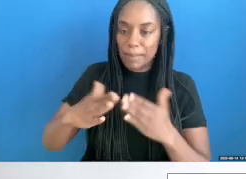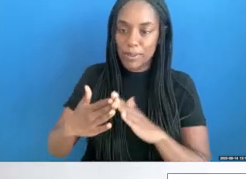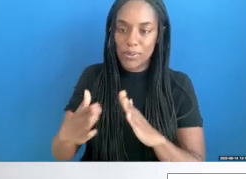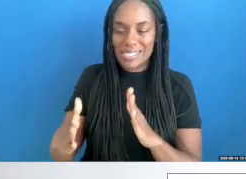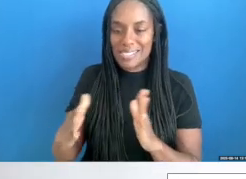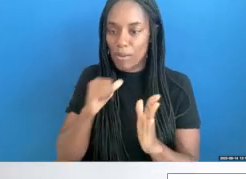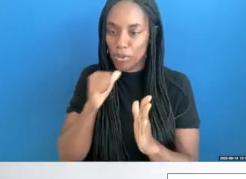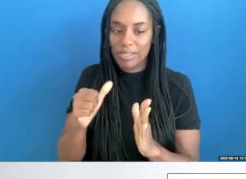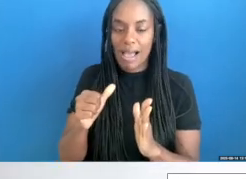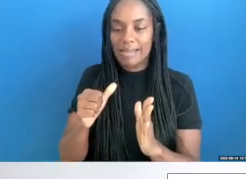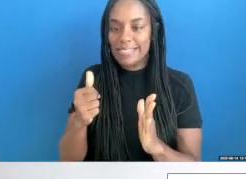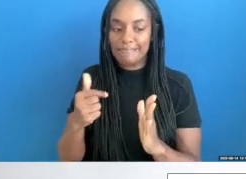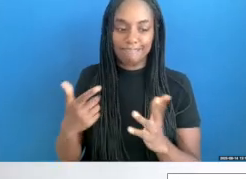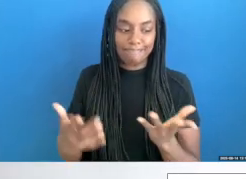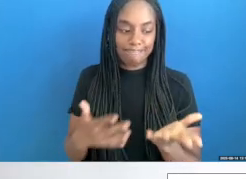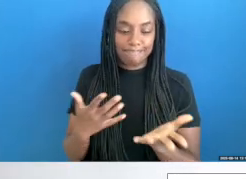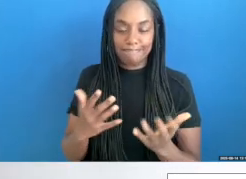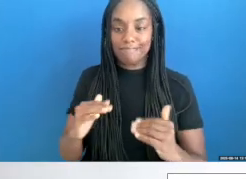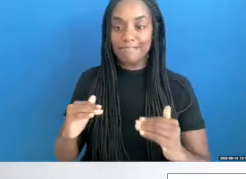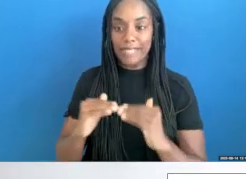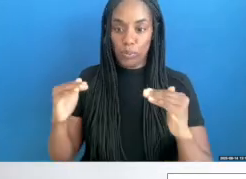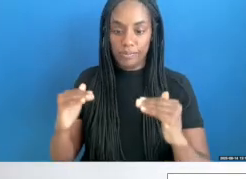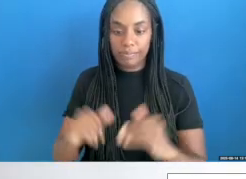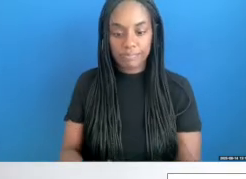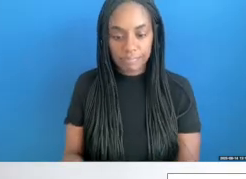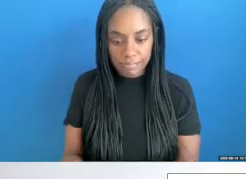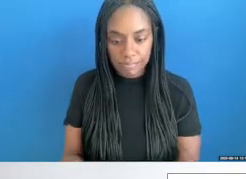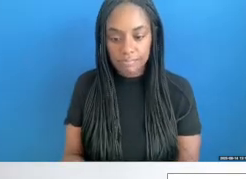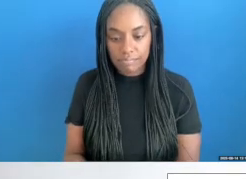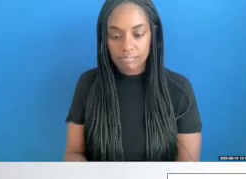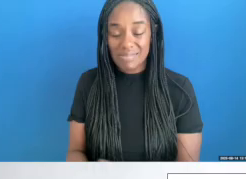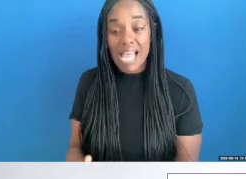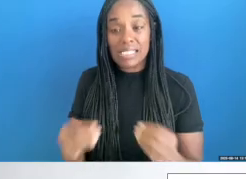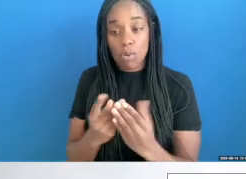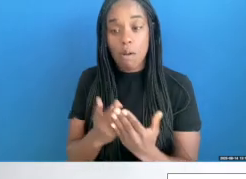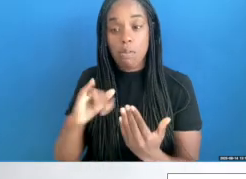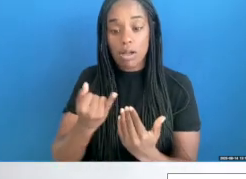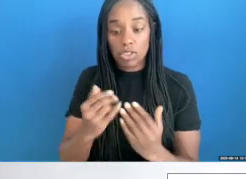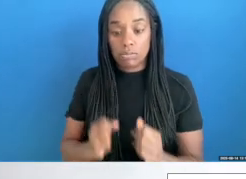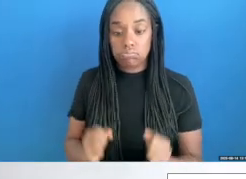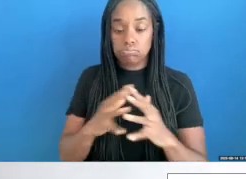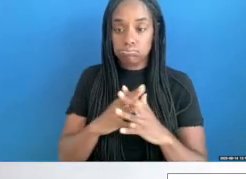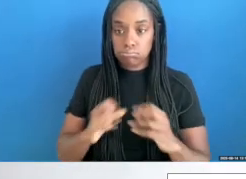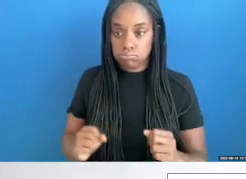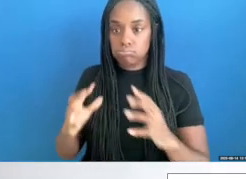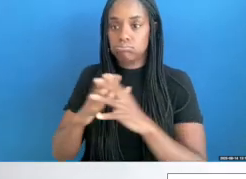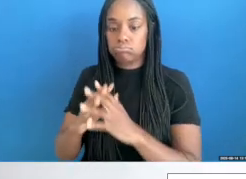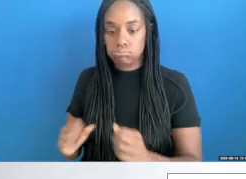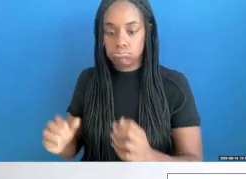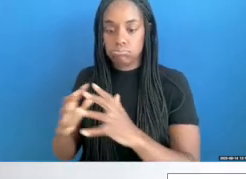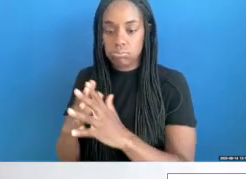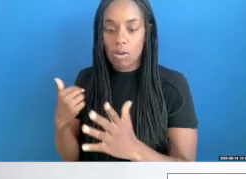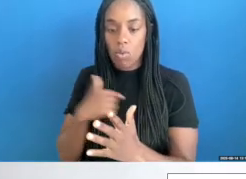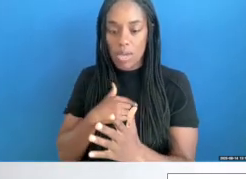more projects launched, we and our partners began to increase the percentage of funds benefiting